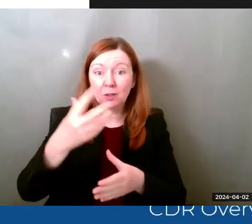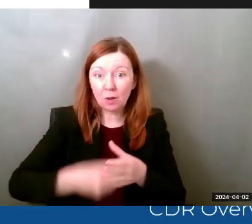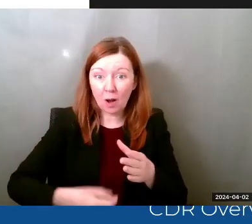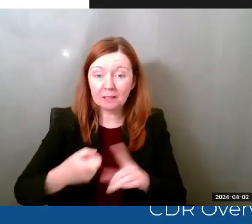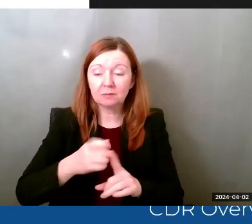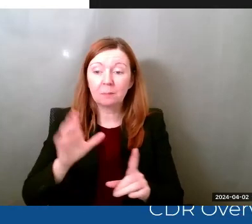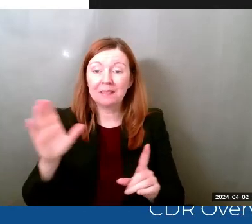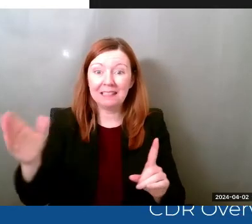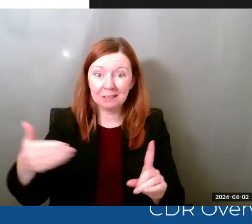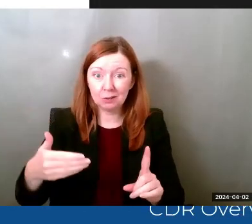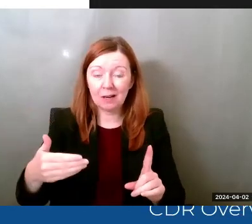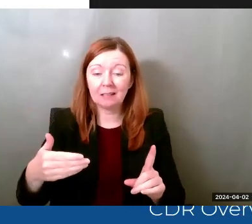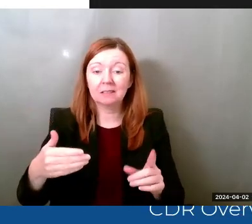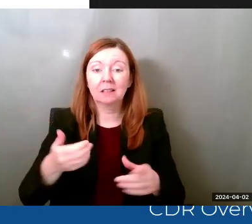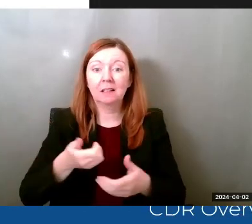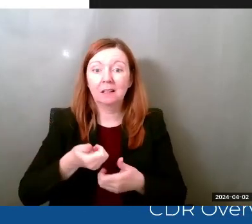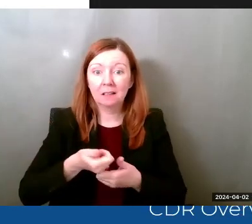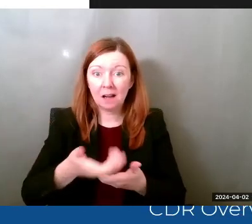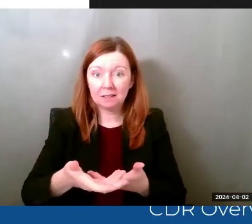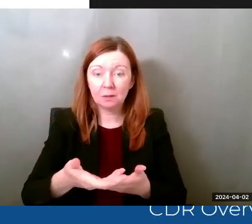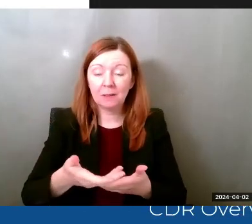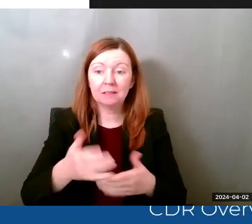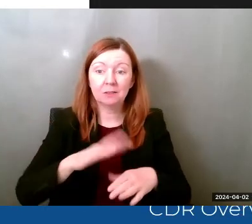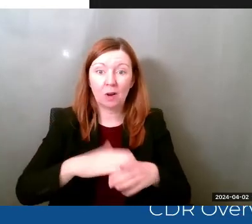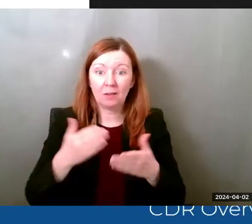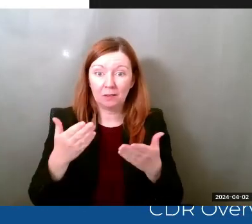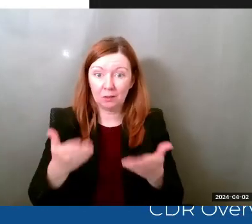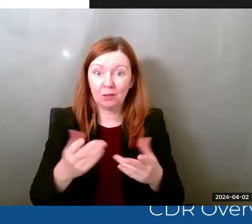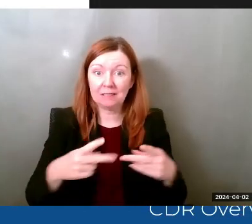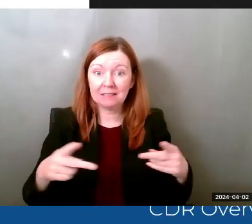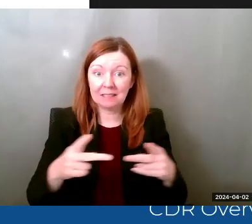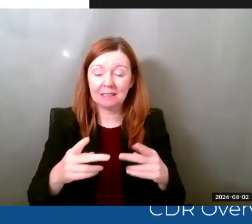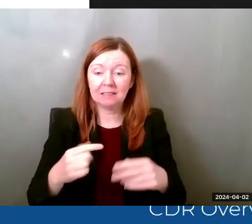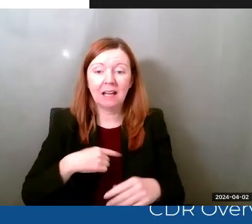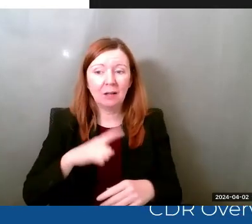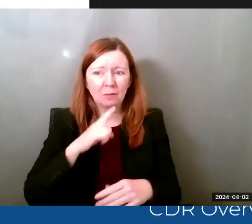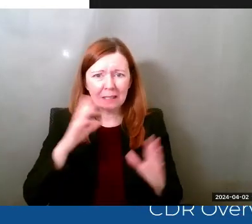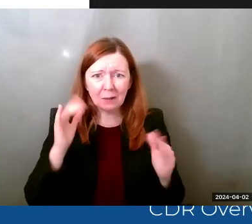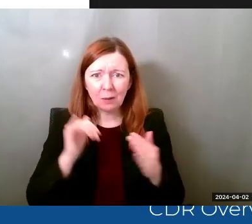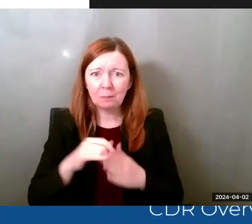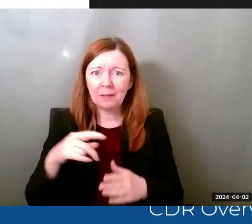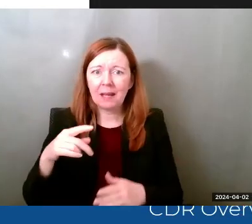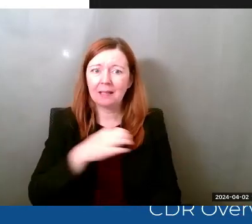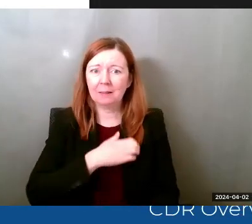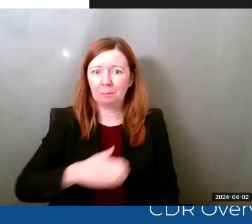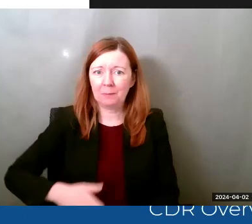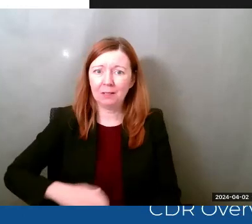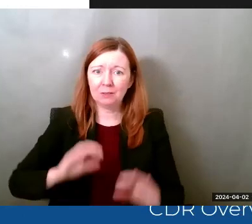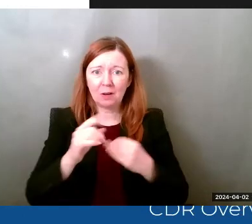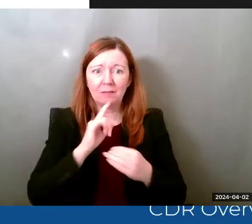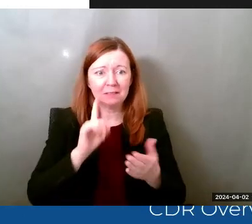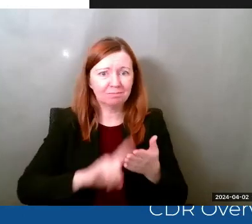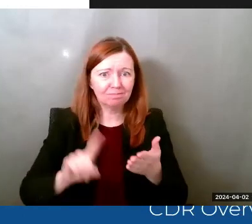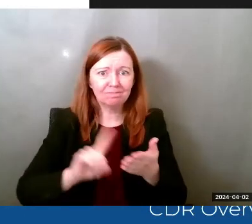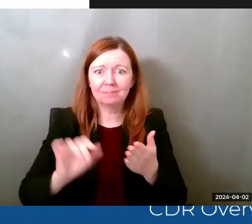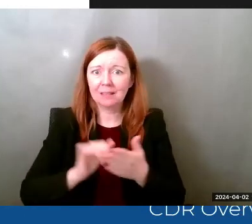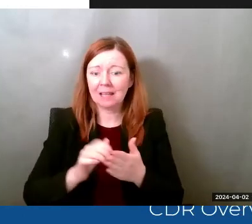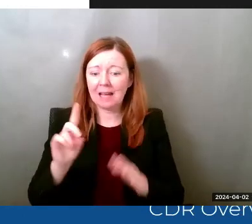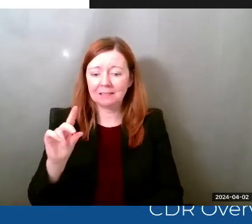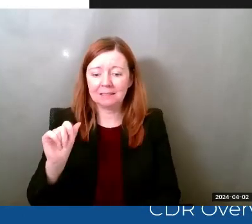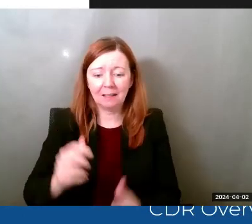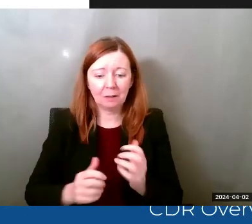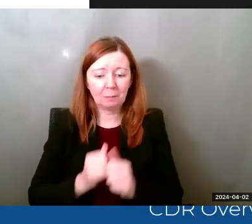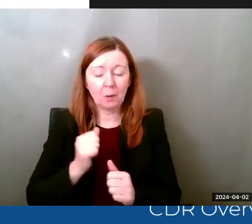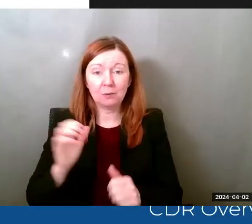consequences of the arena's location on the current site. And I really hope that the Parker administration critically examines this data. The